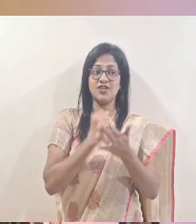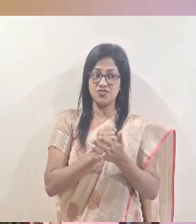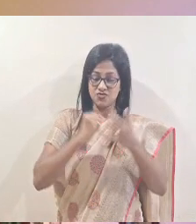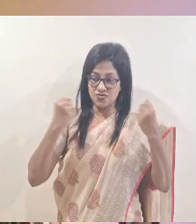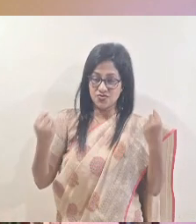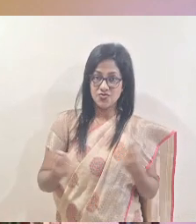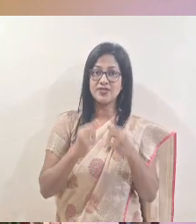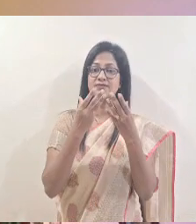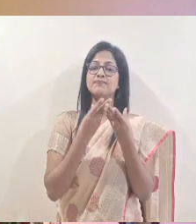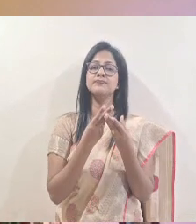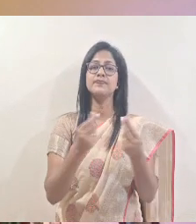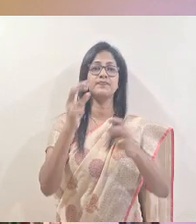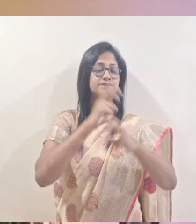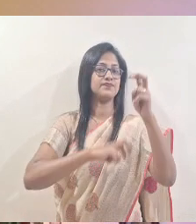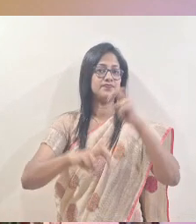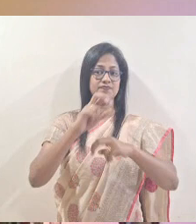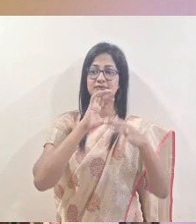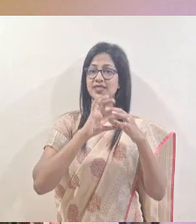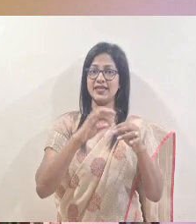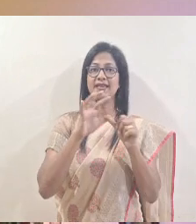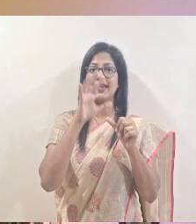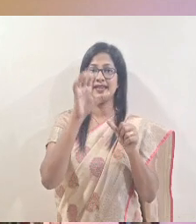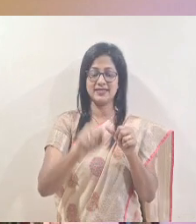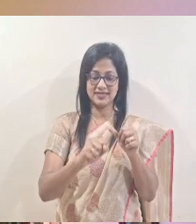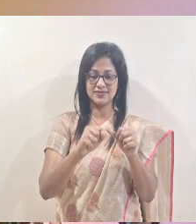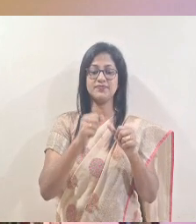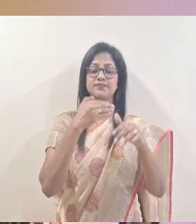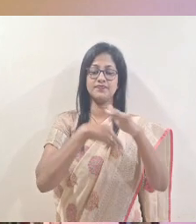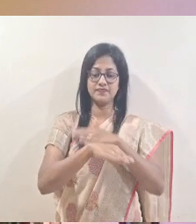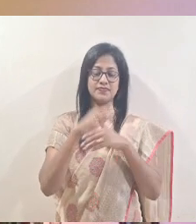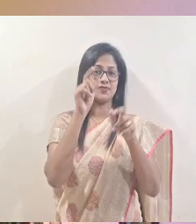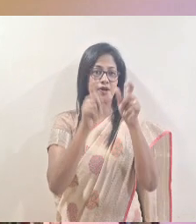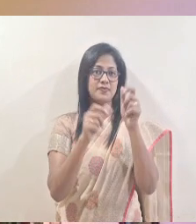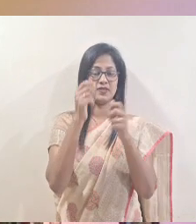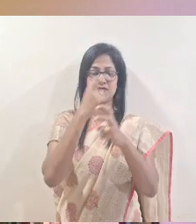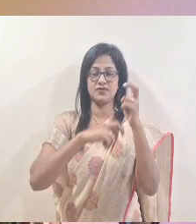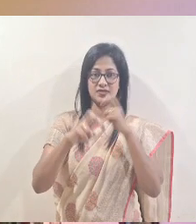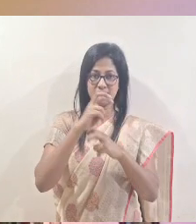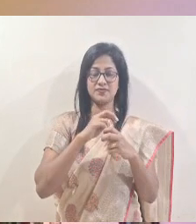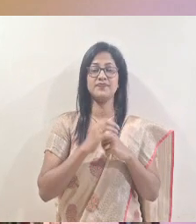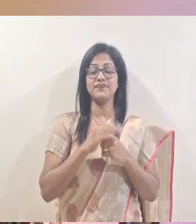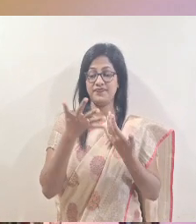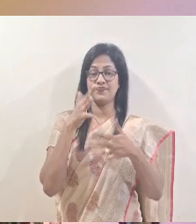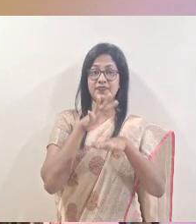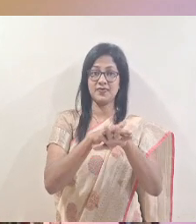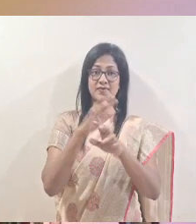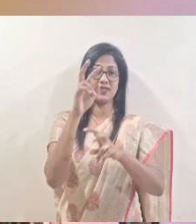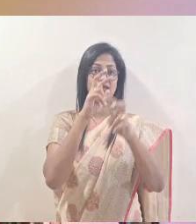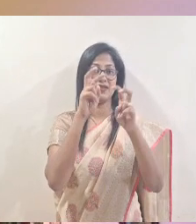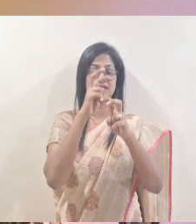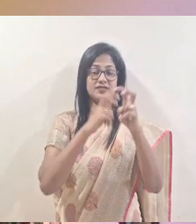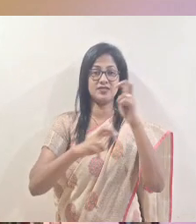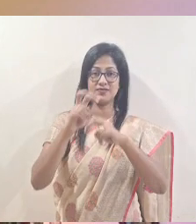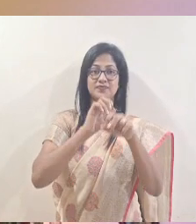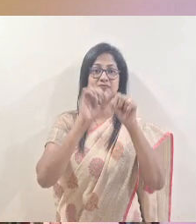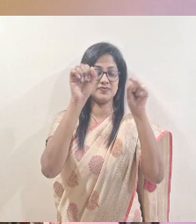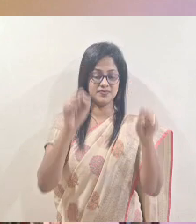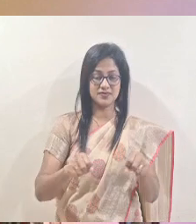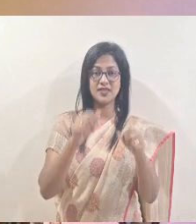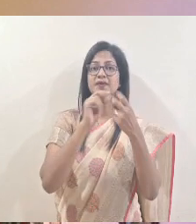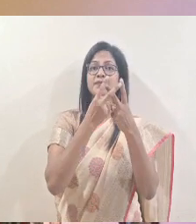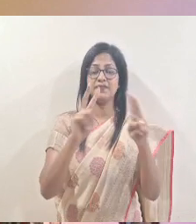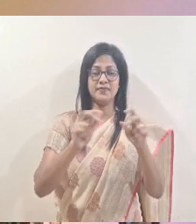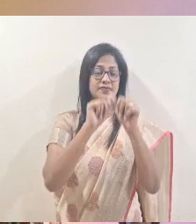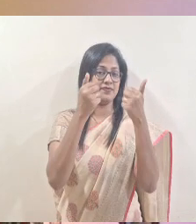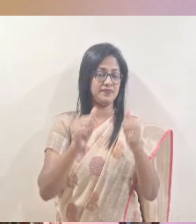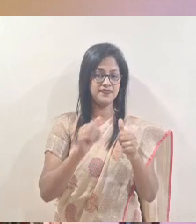ensuring seamless transportation through the provision of accessibility in public transport. An integrated transportation system, such as a